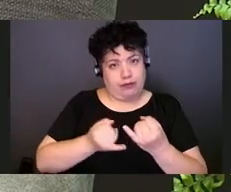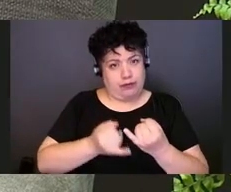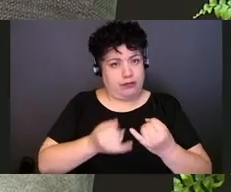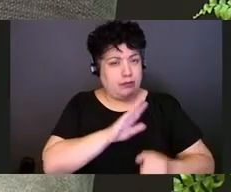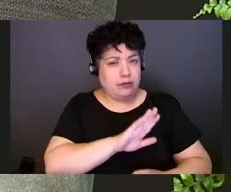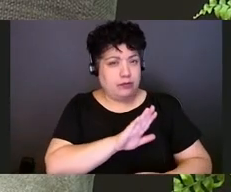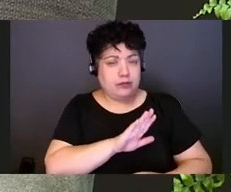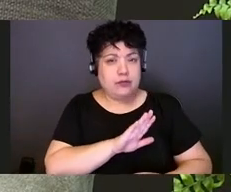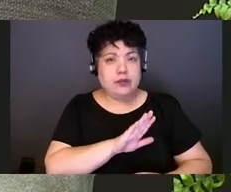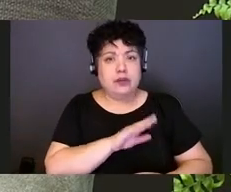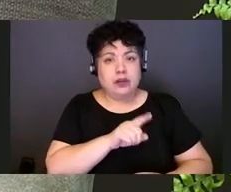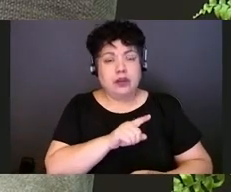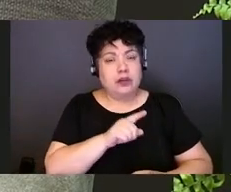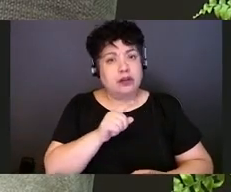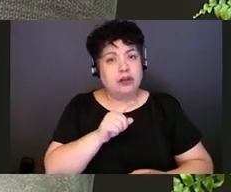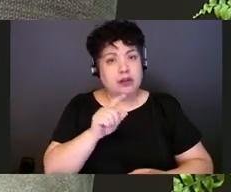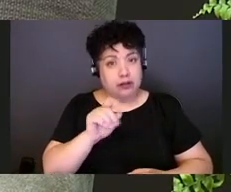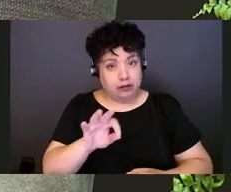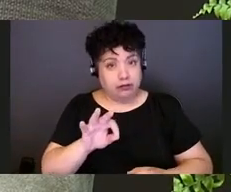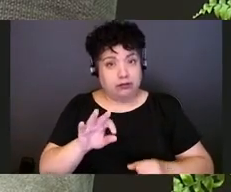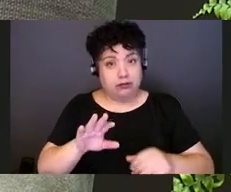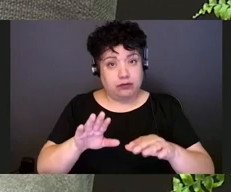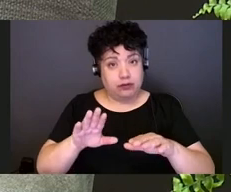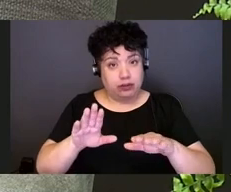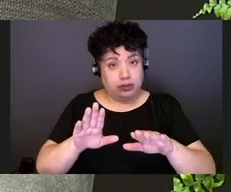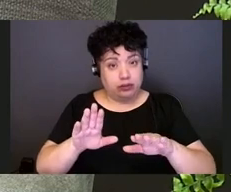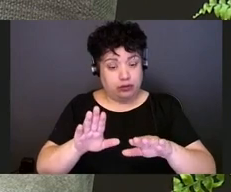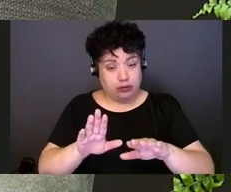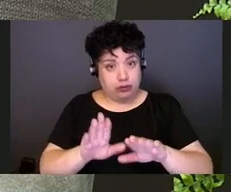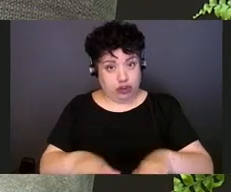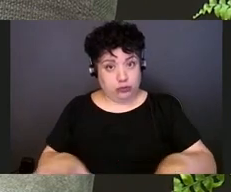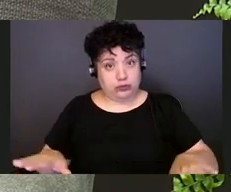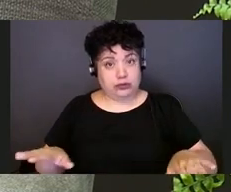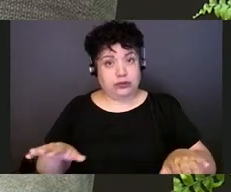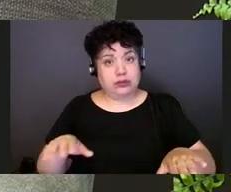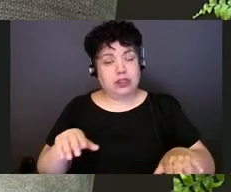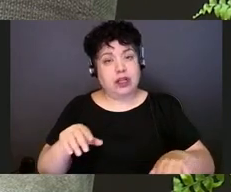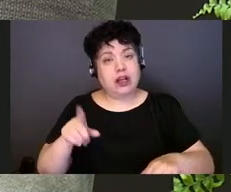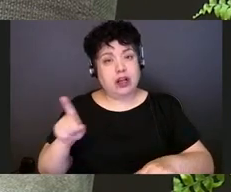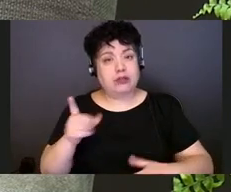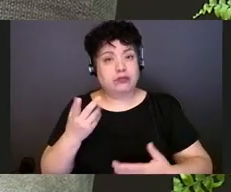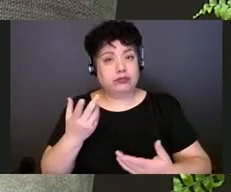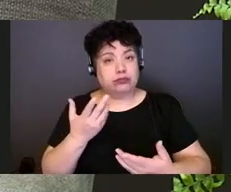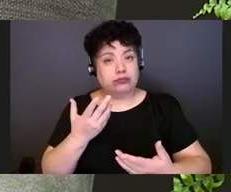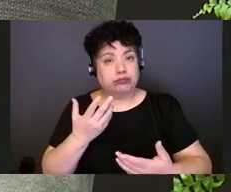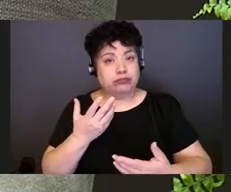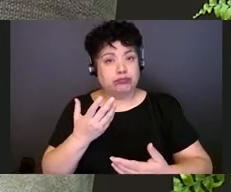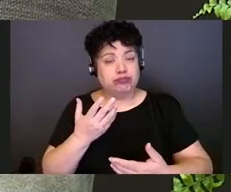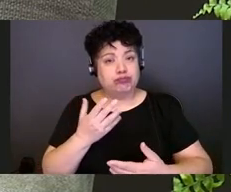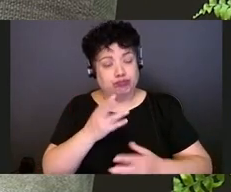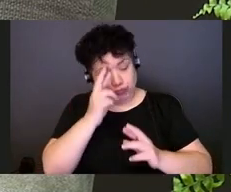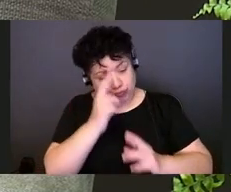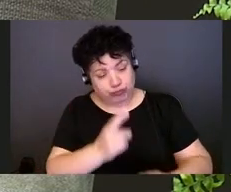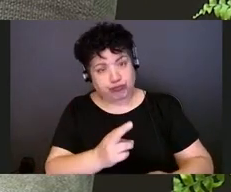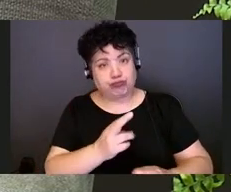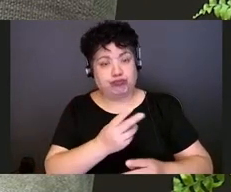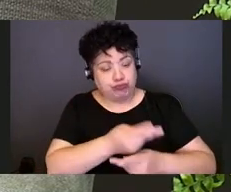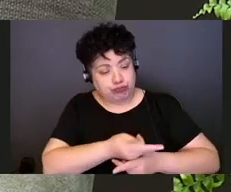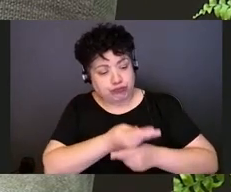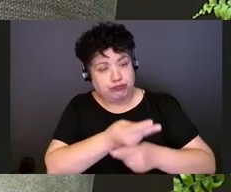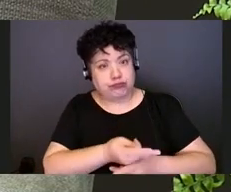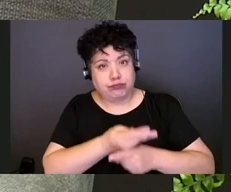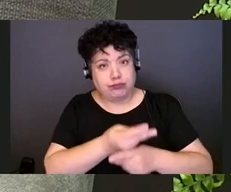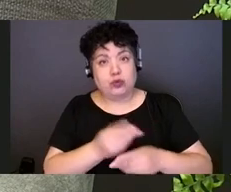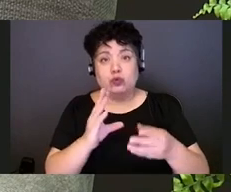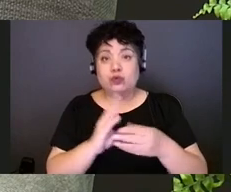thinking about if the children could hear a different story, and also mm-hmm. This line that you